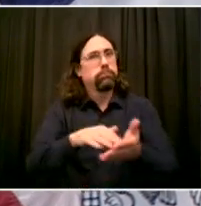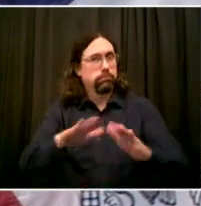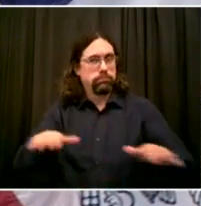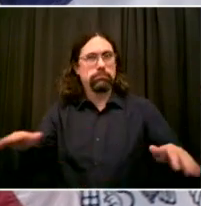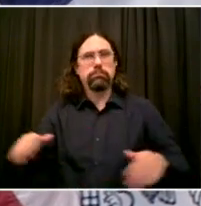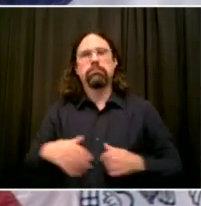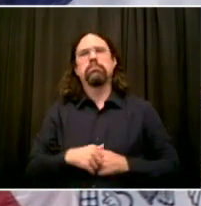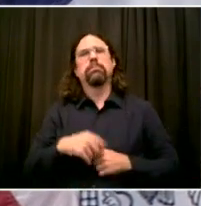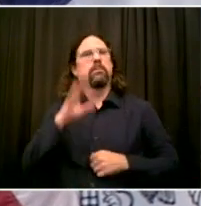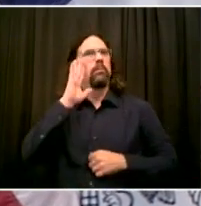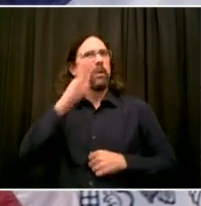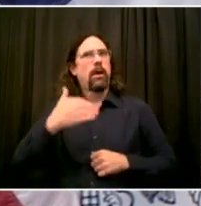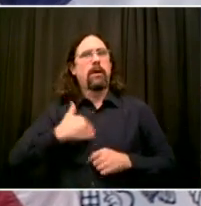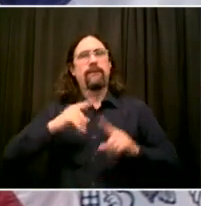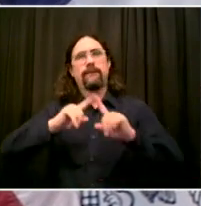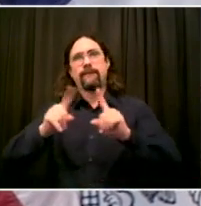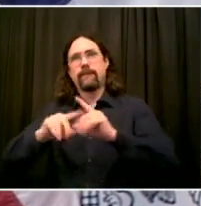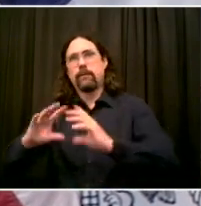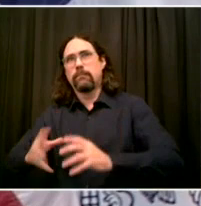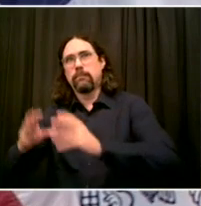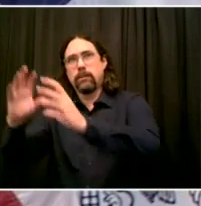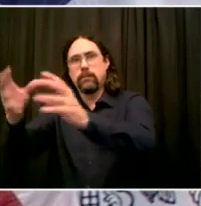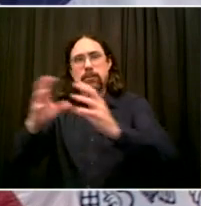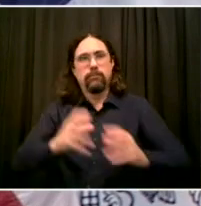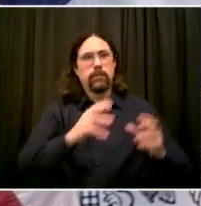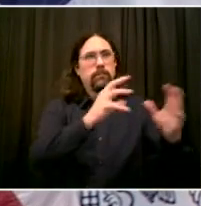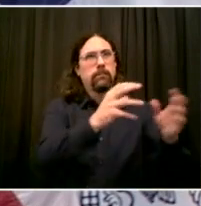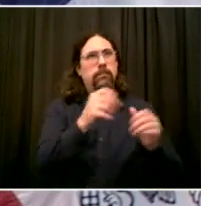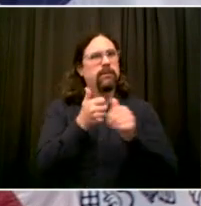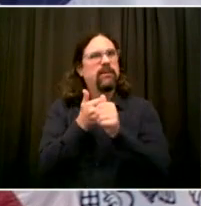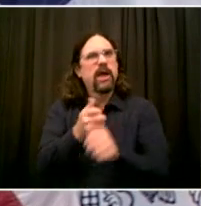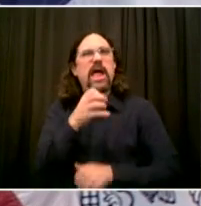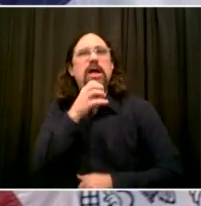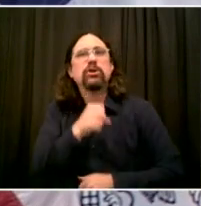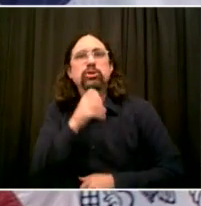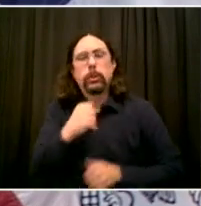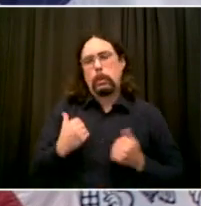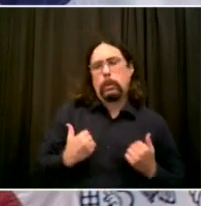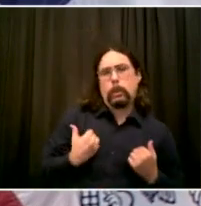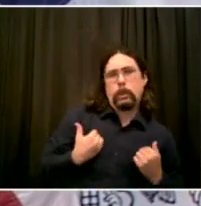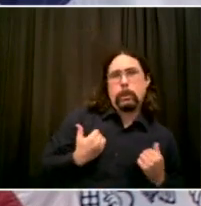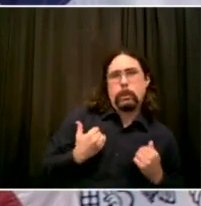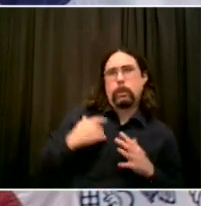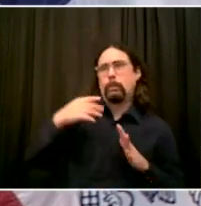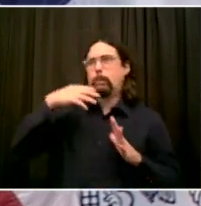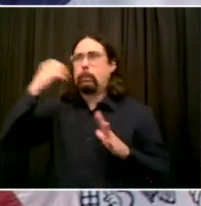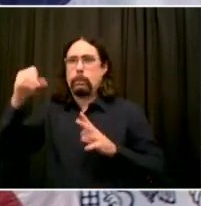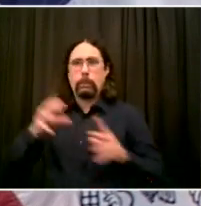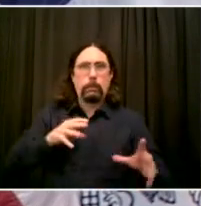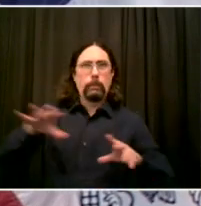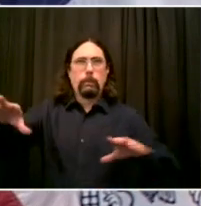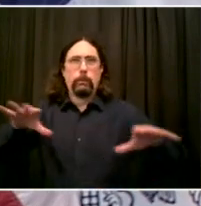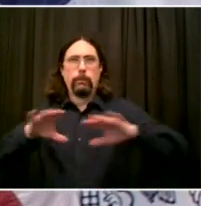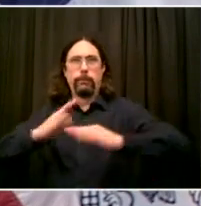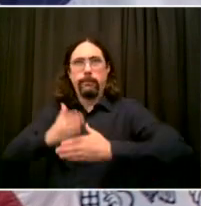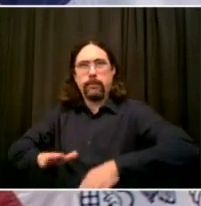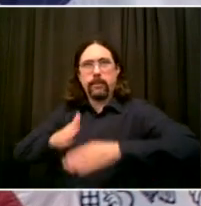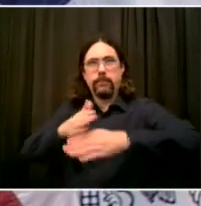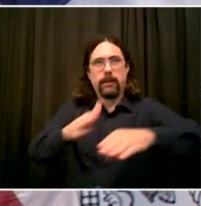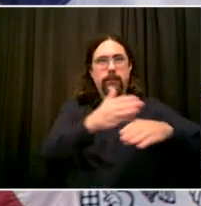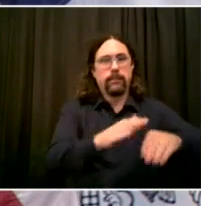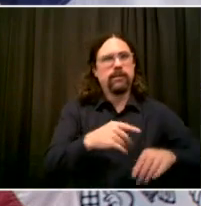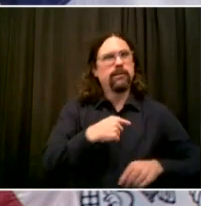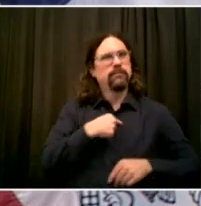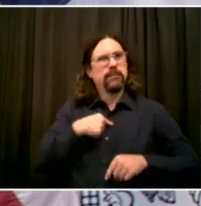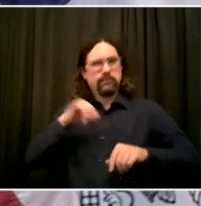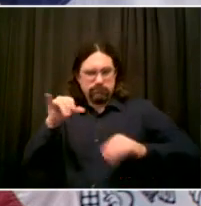to accommodate children and youth, looking at both public and private locations that meet our program's needs. Second is programming and